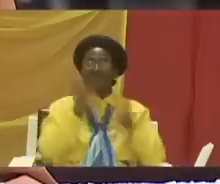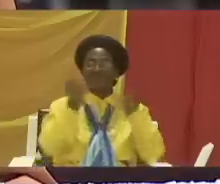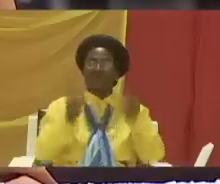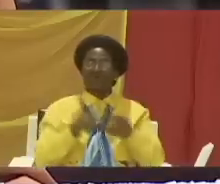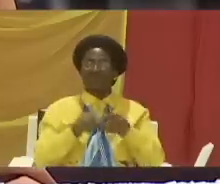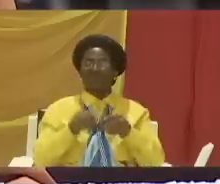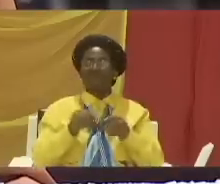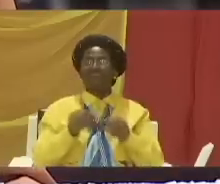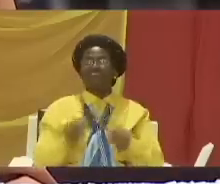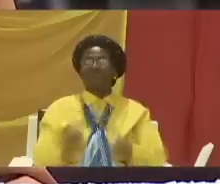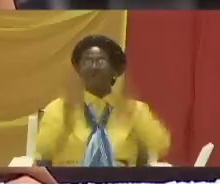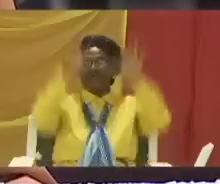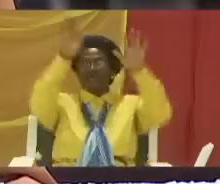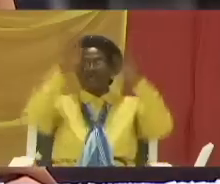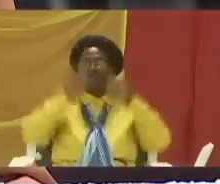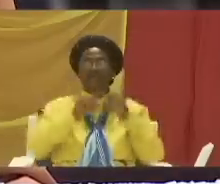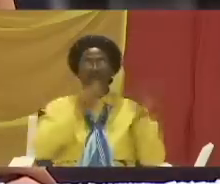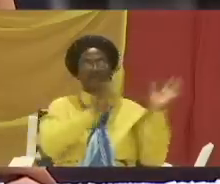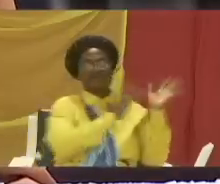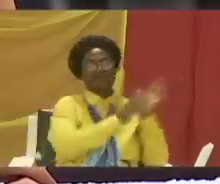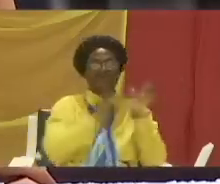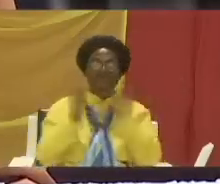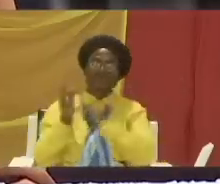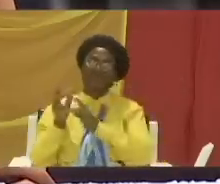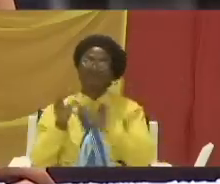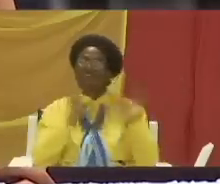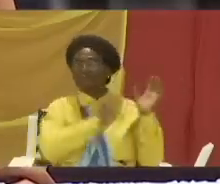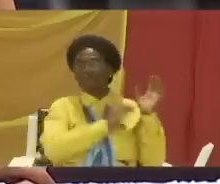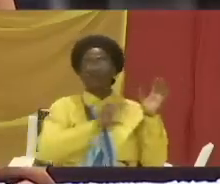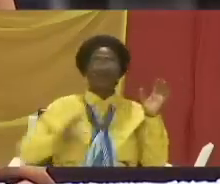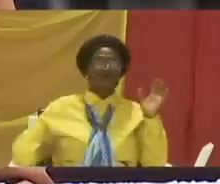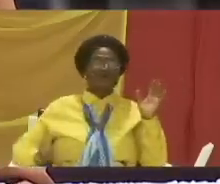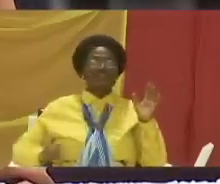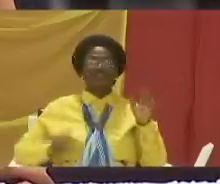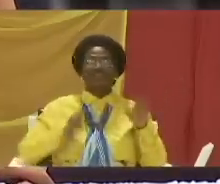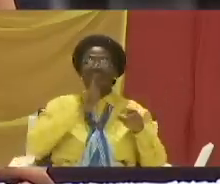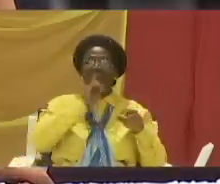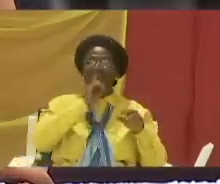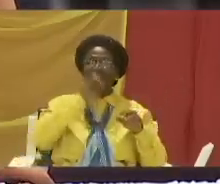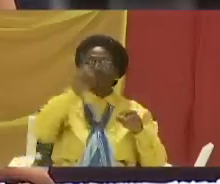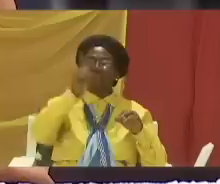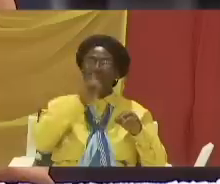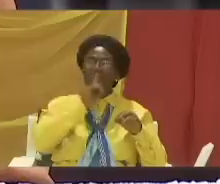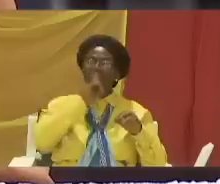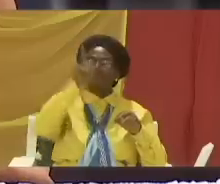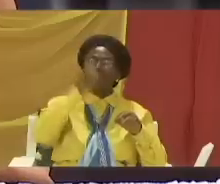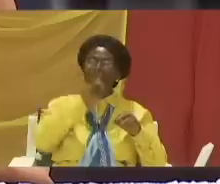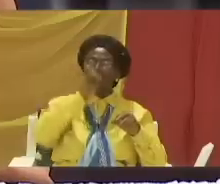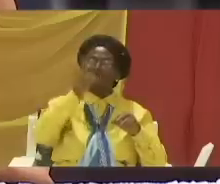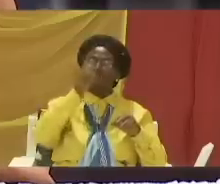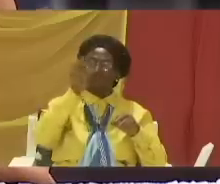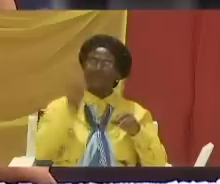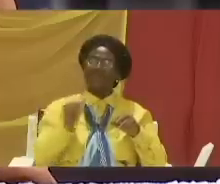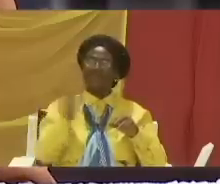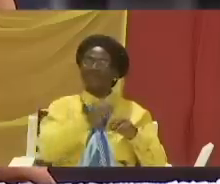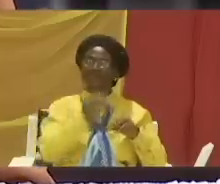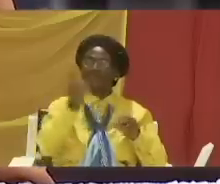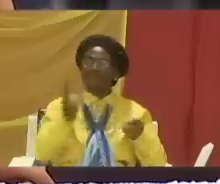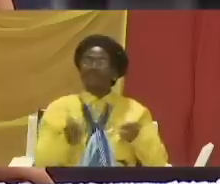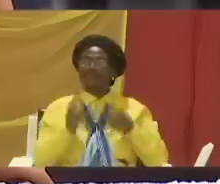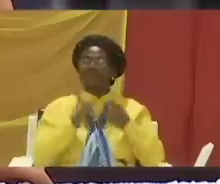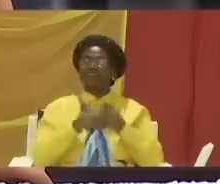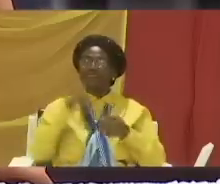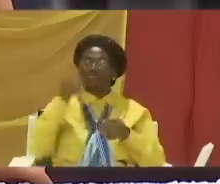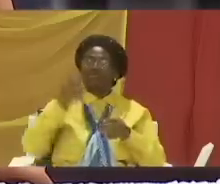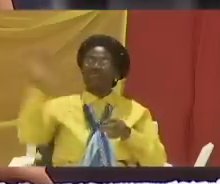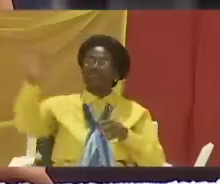Jesus Christ, truly, truly, you want to say bye-bye to a life of sin, I'm going